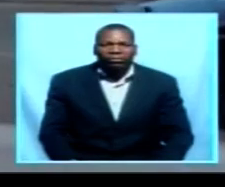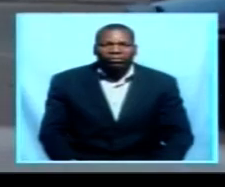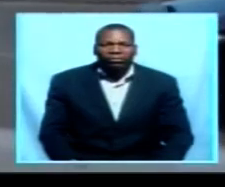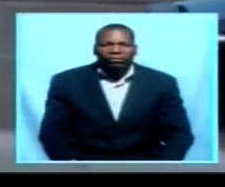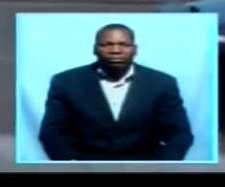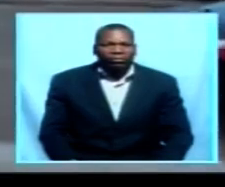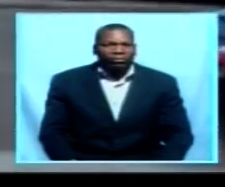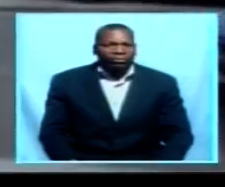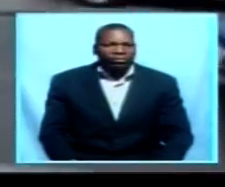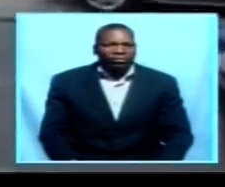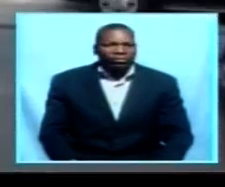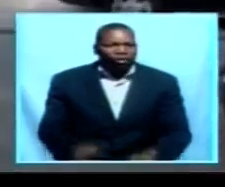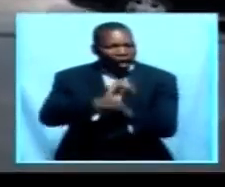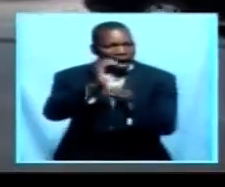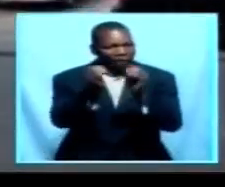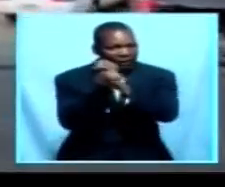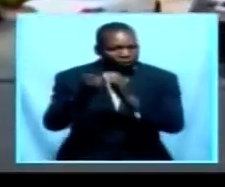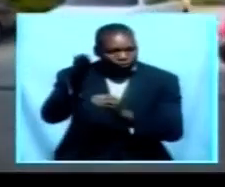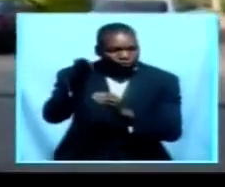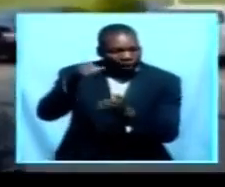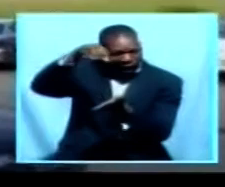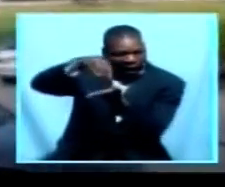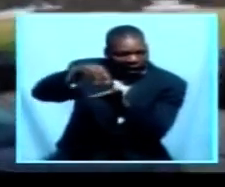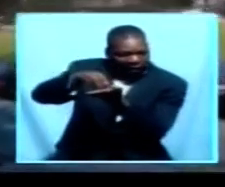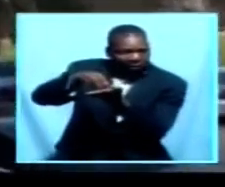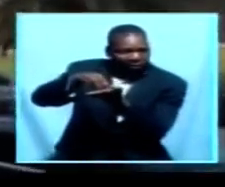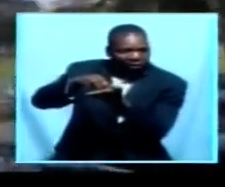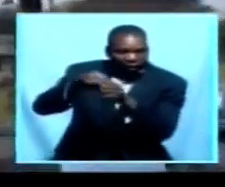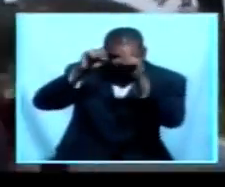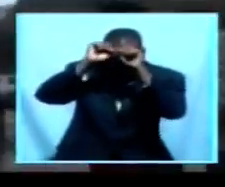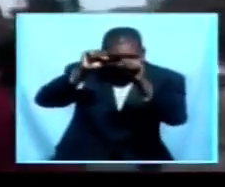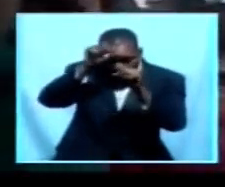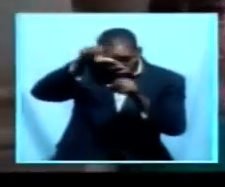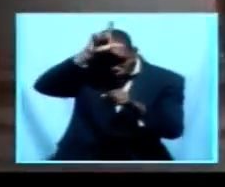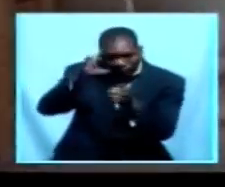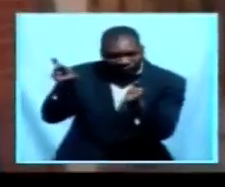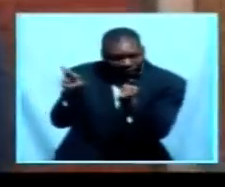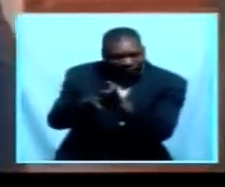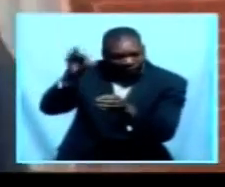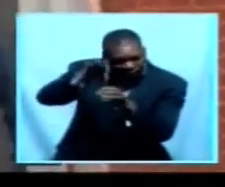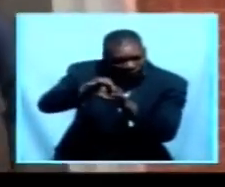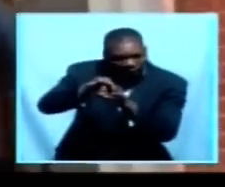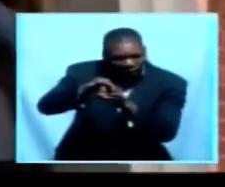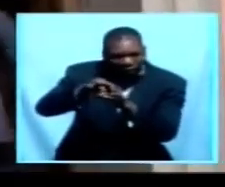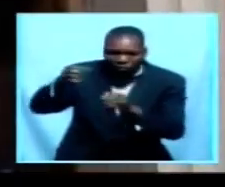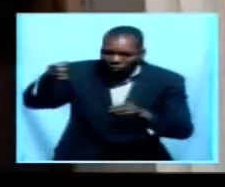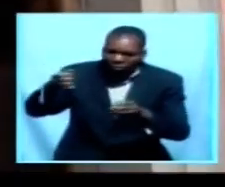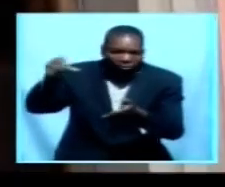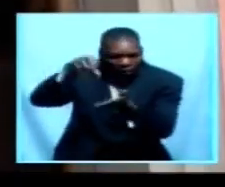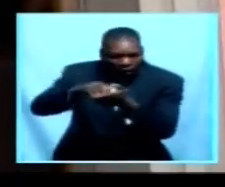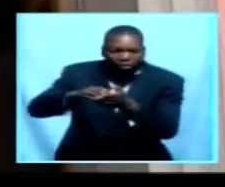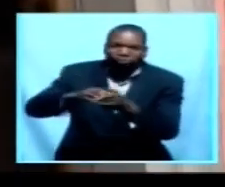The matter in which the opposition UPND has petitioned the re-election of President Edgar Lungu has again been adjourned.